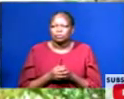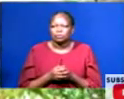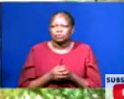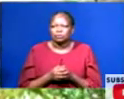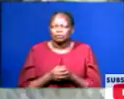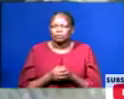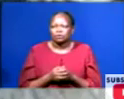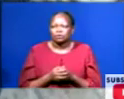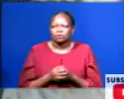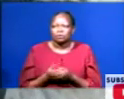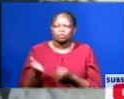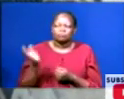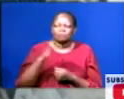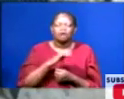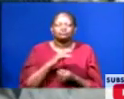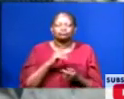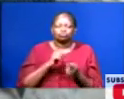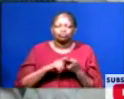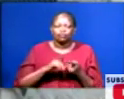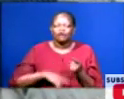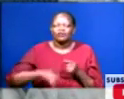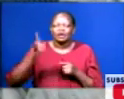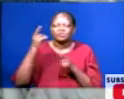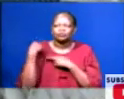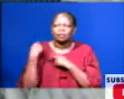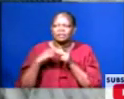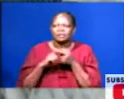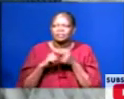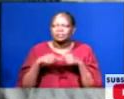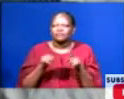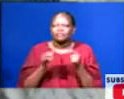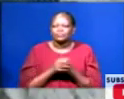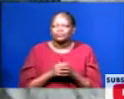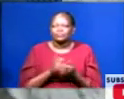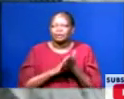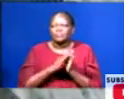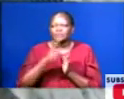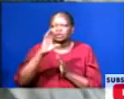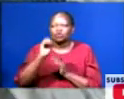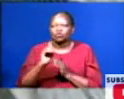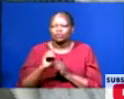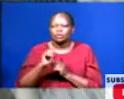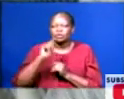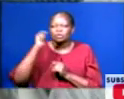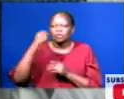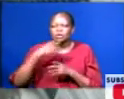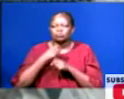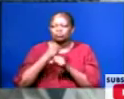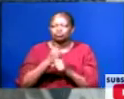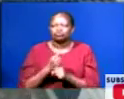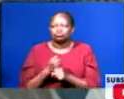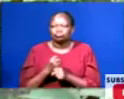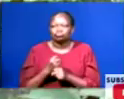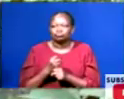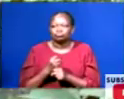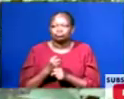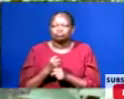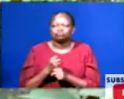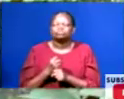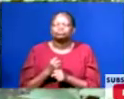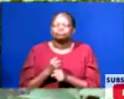strict aviation duties. He then went ahead to be the CEO of Kenya Association of Air